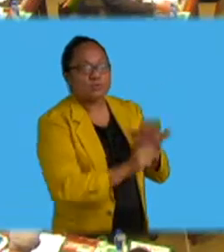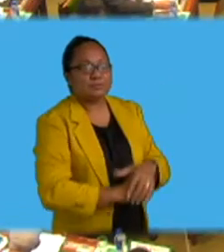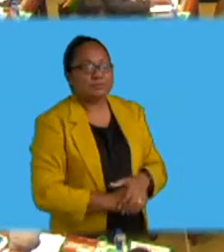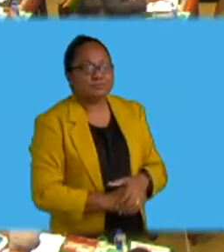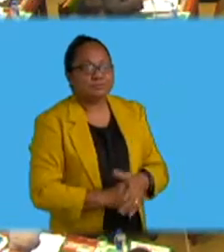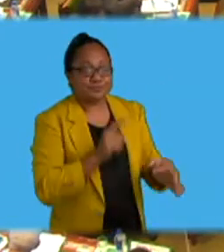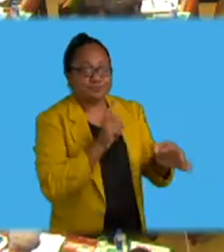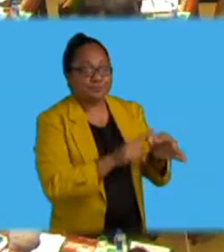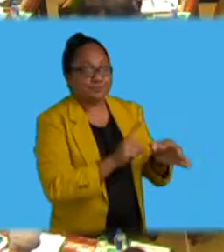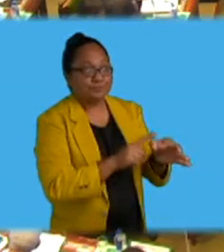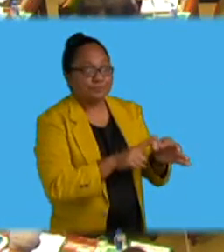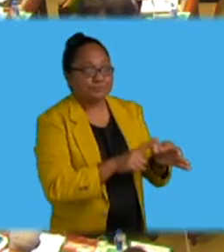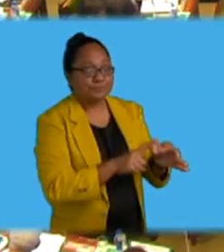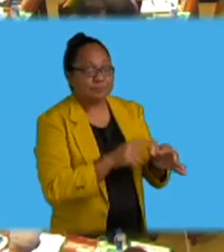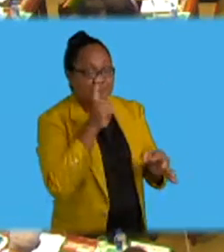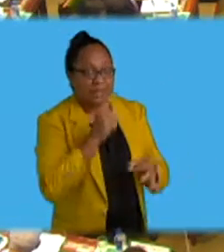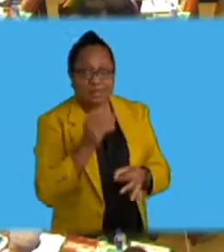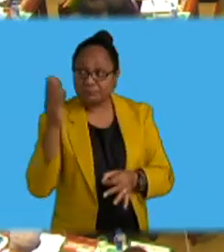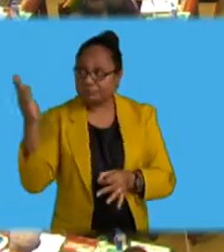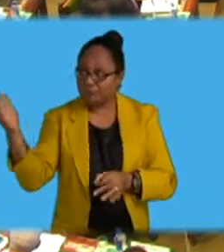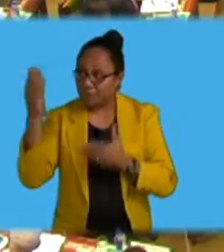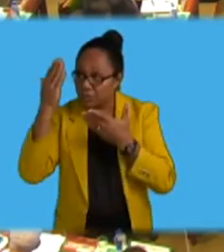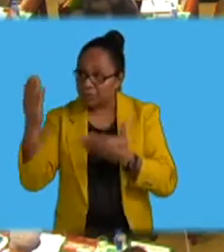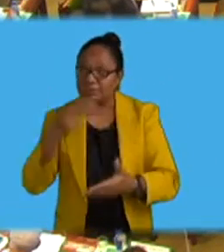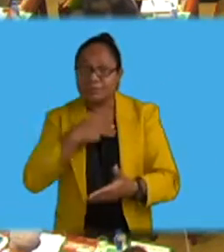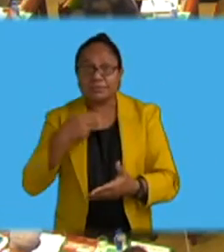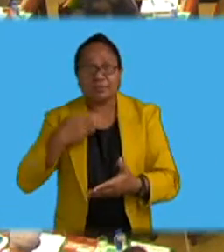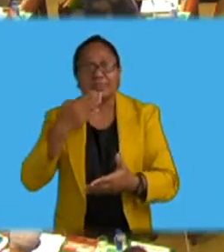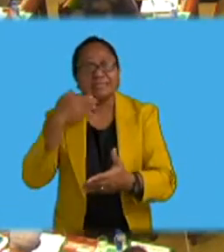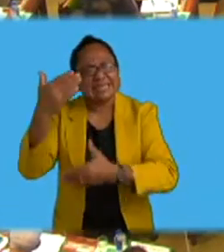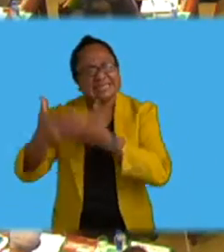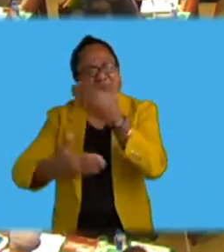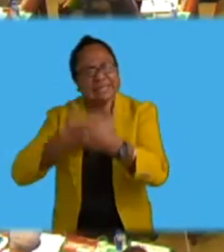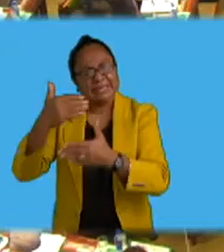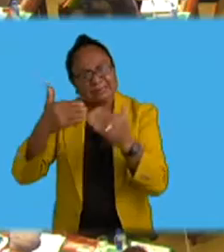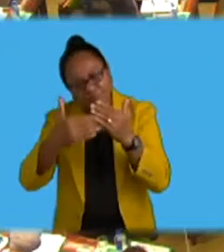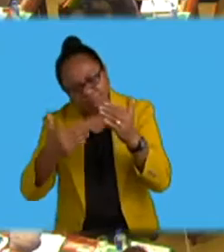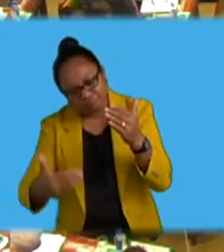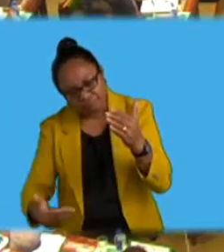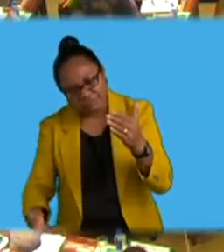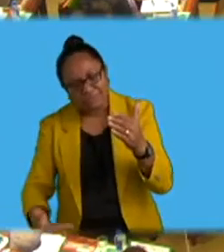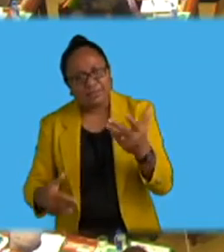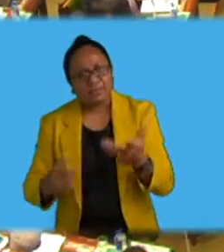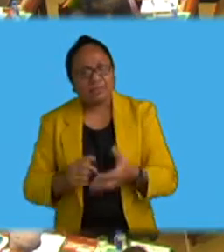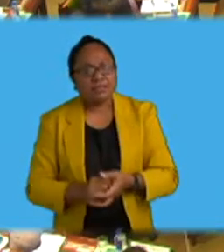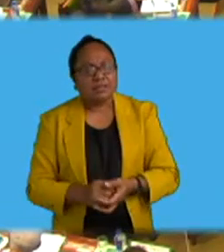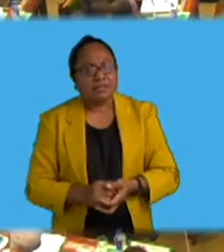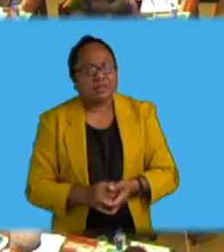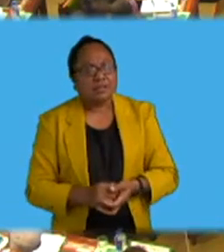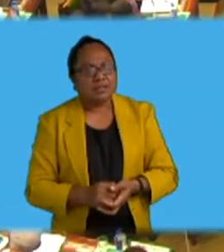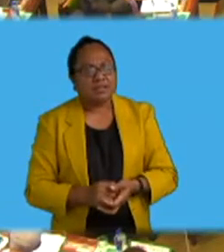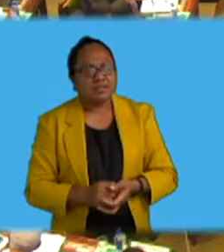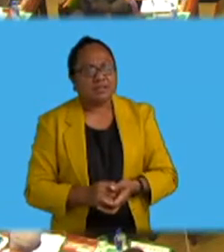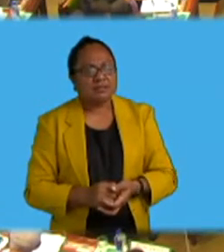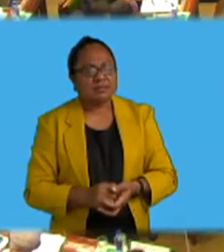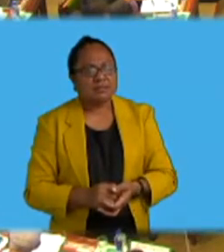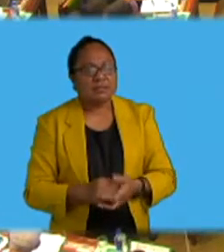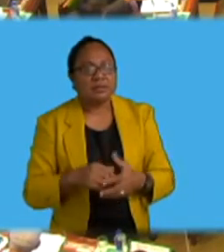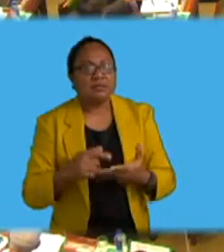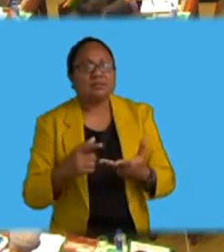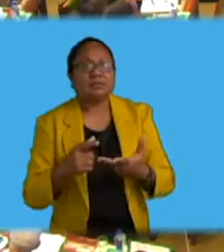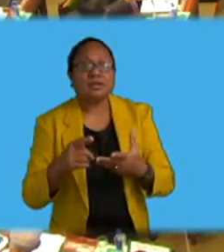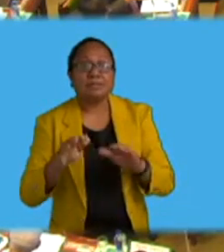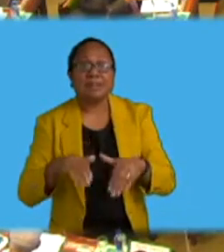Question, can the Honourable Minister outline in details on the participation of each category of the competition? Thank you, Madam